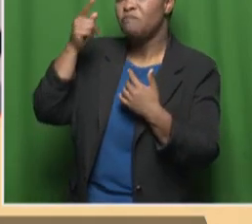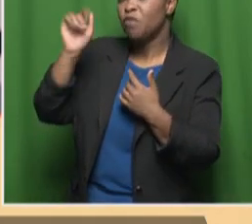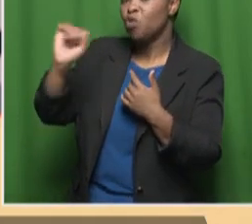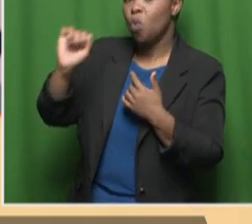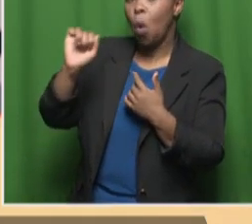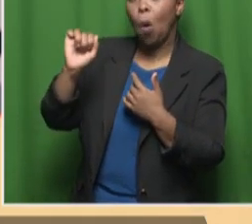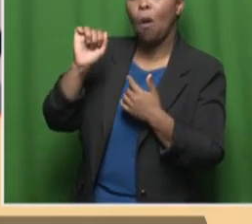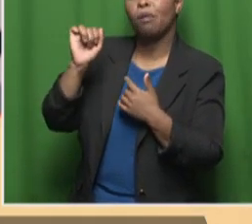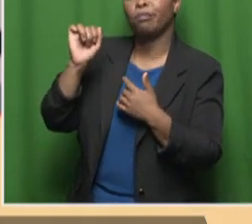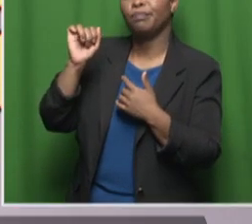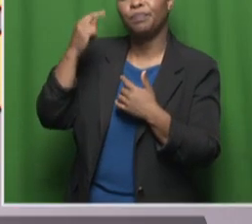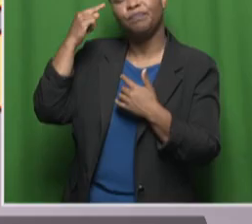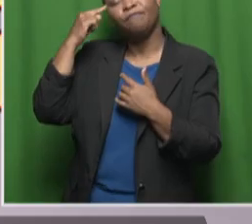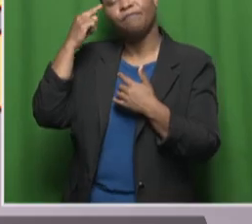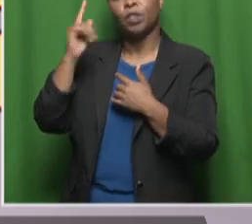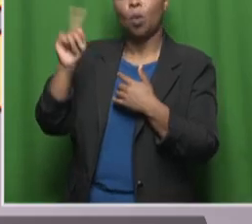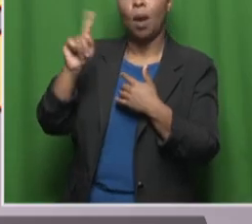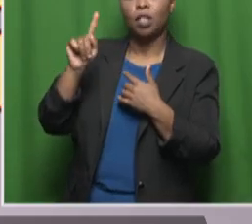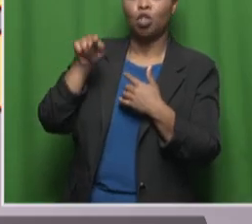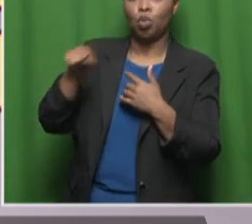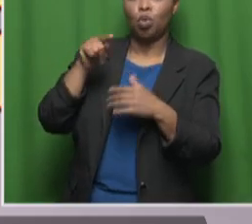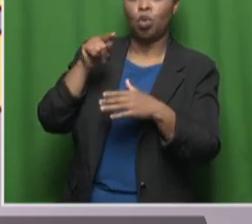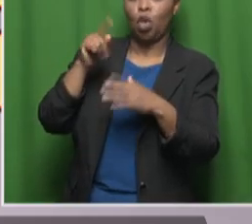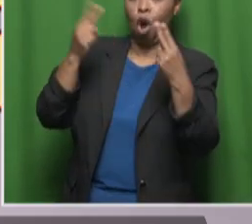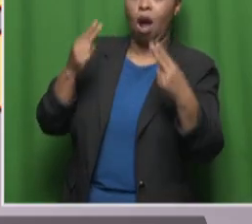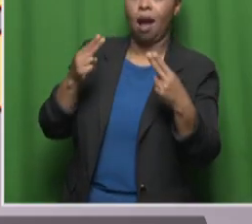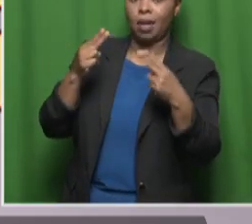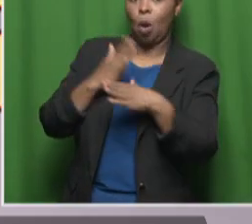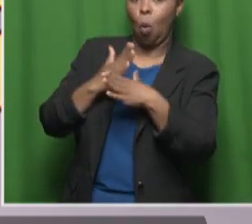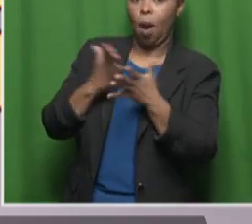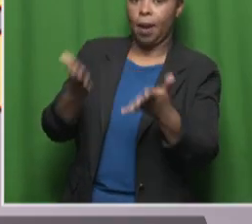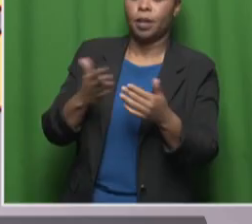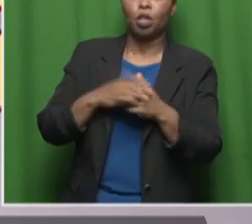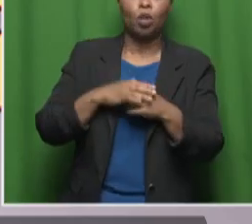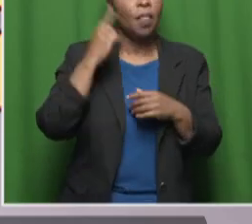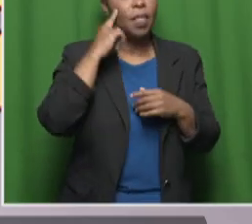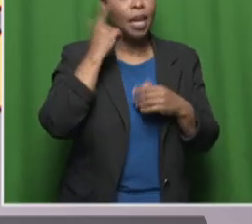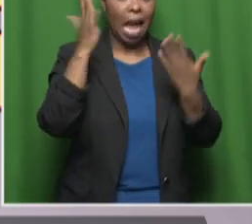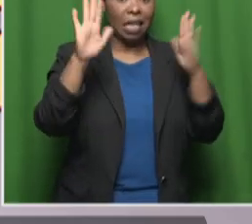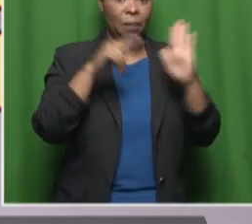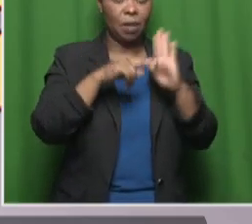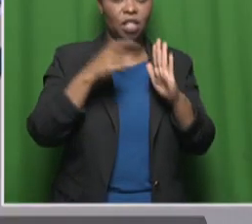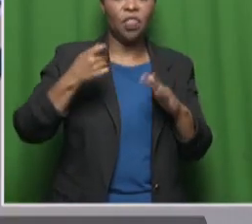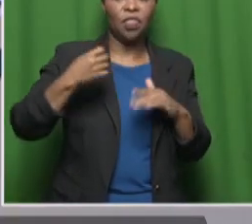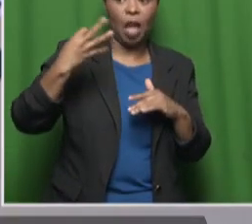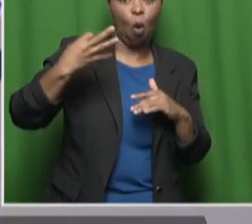the exhibition at large, Ashraf? So this is, I think, the third or fourth exhibition that we've partnered with the